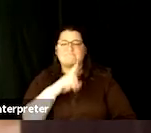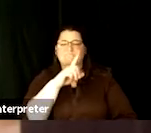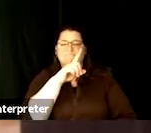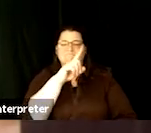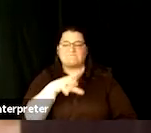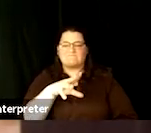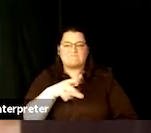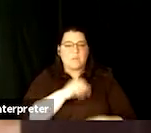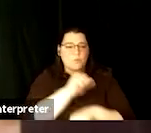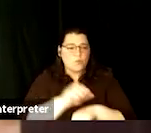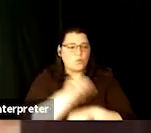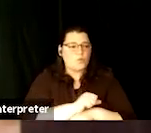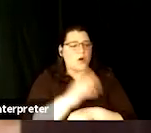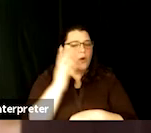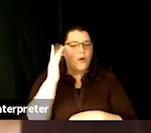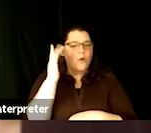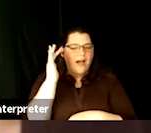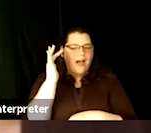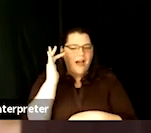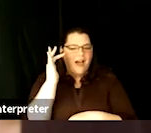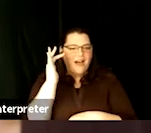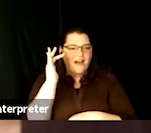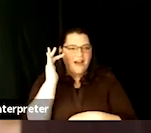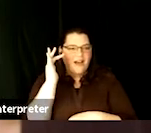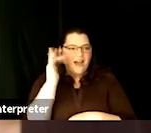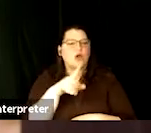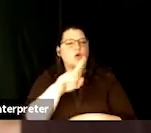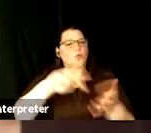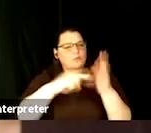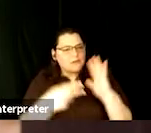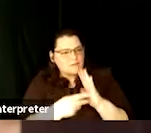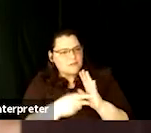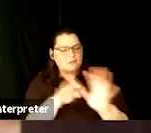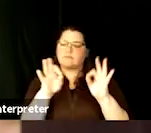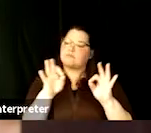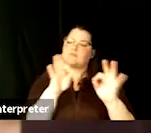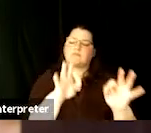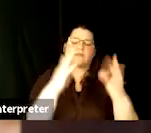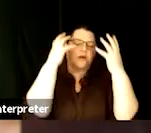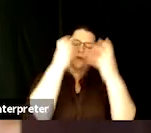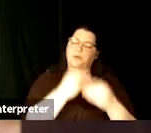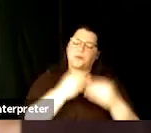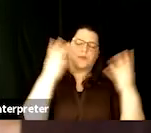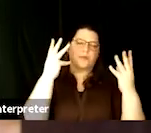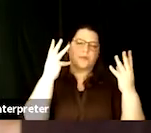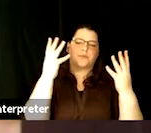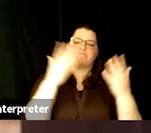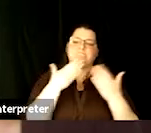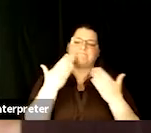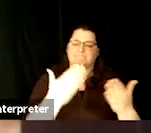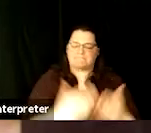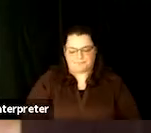The deed is honored, and the intention God commends. Let us